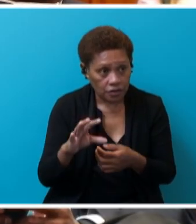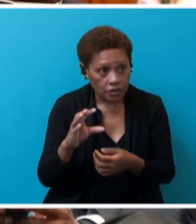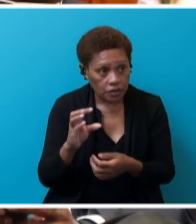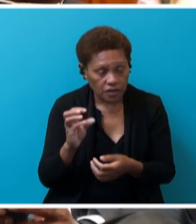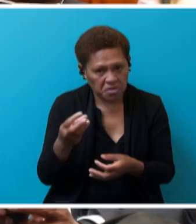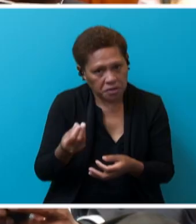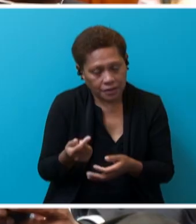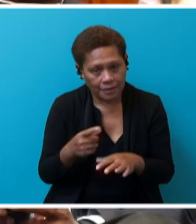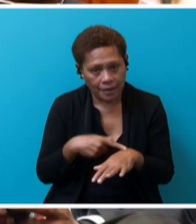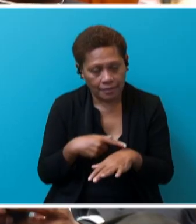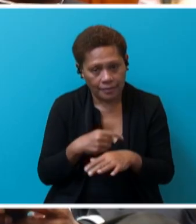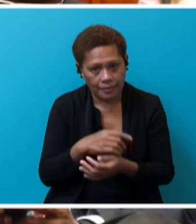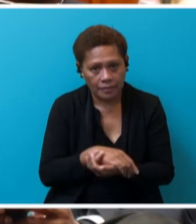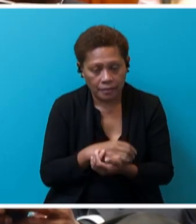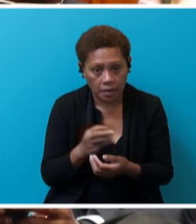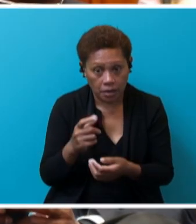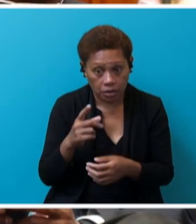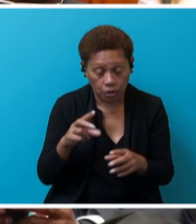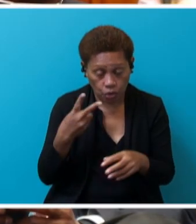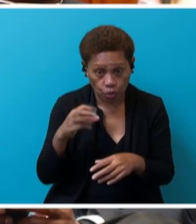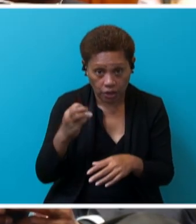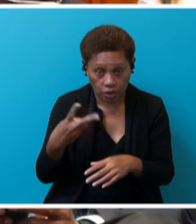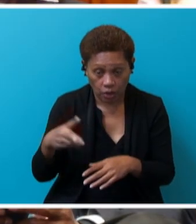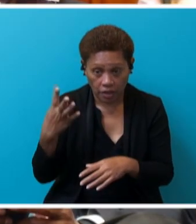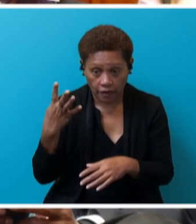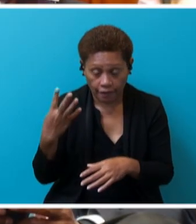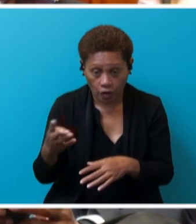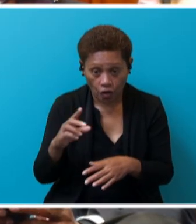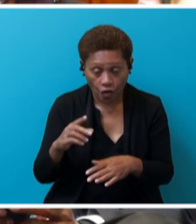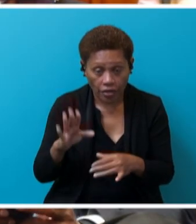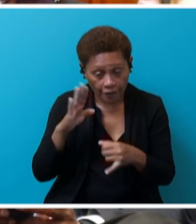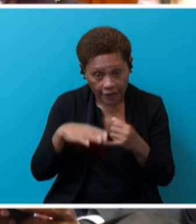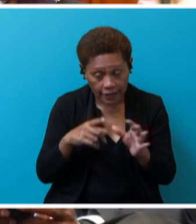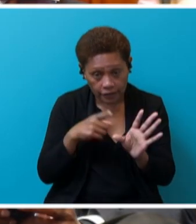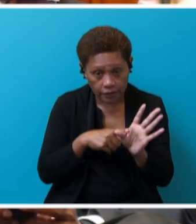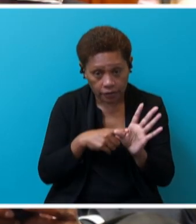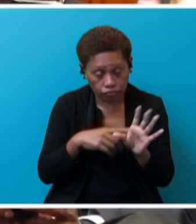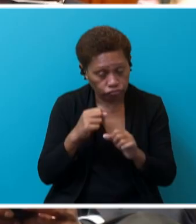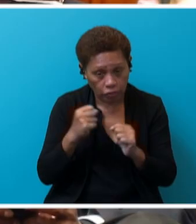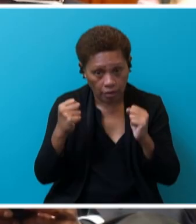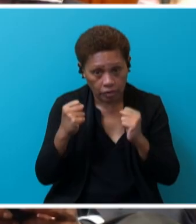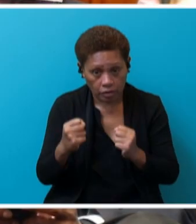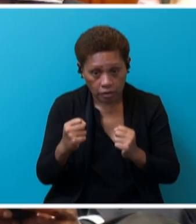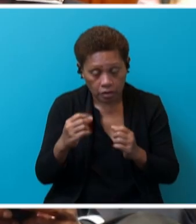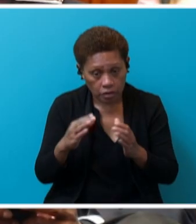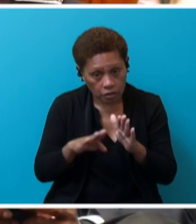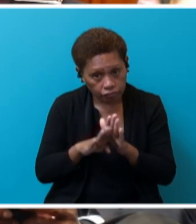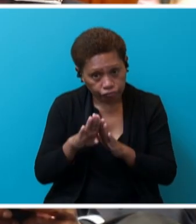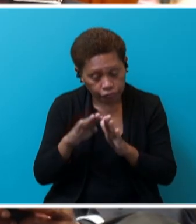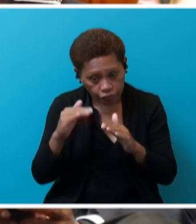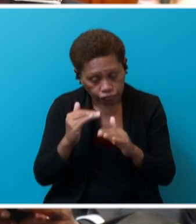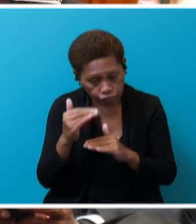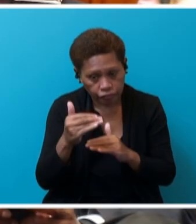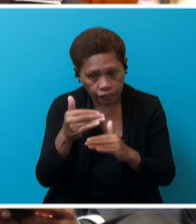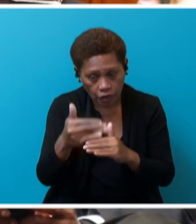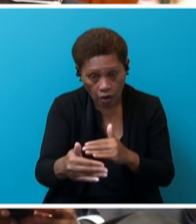time. So the 2024 financial year stands as a powerful demonstration of West growth moving forward with